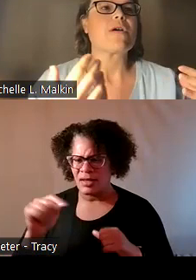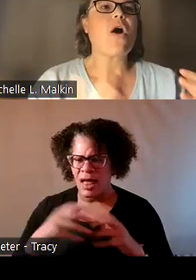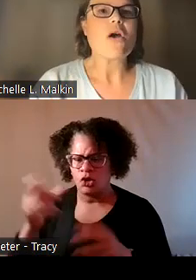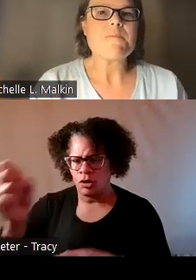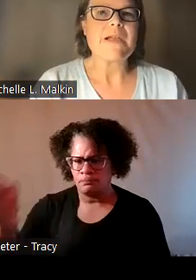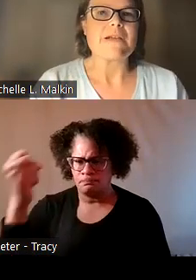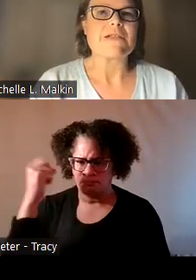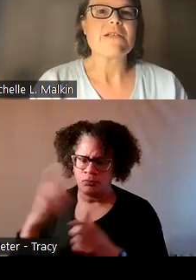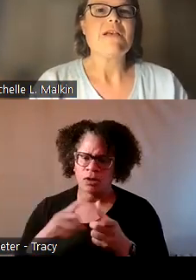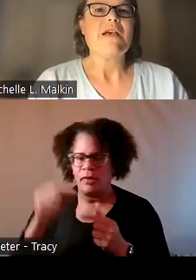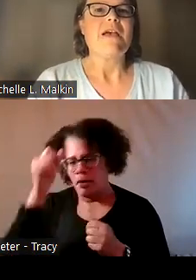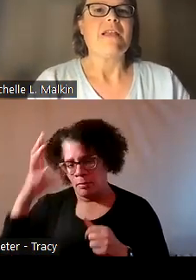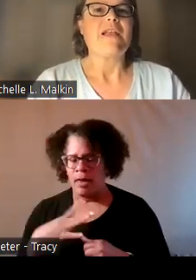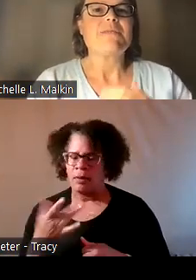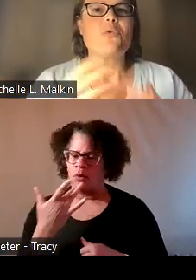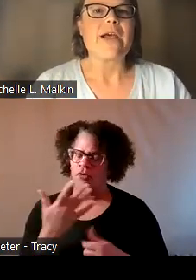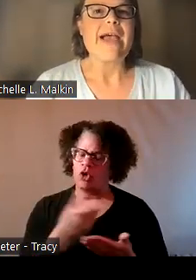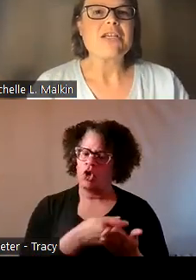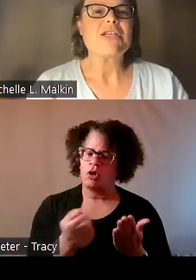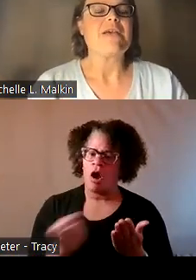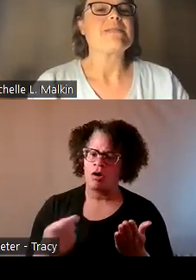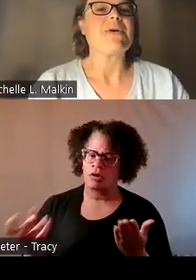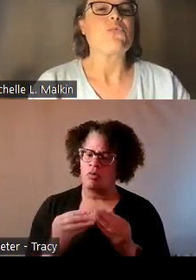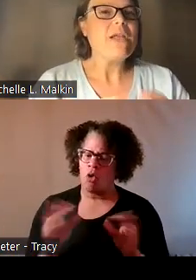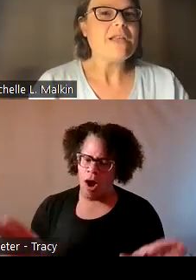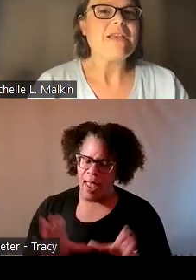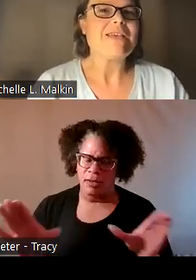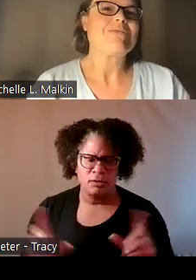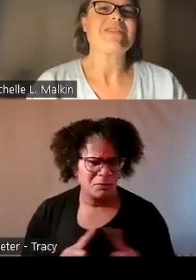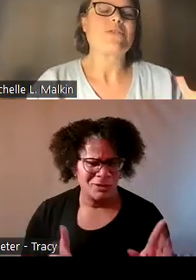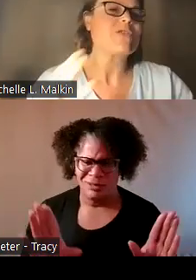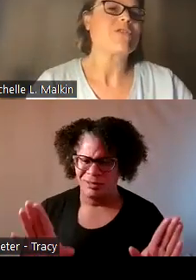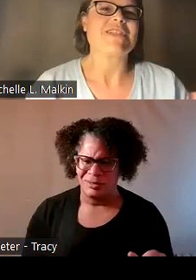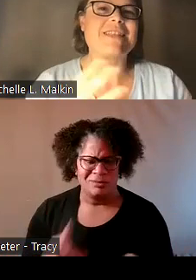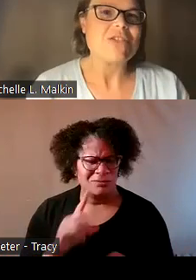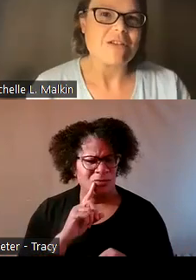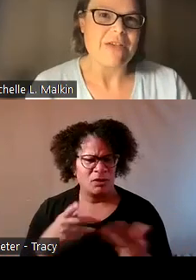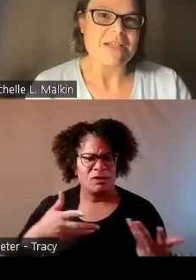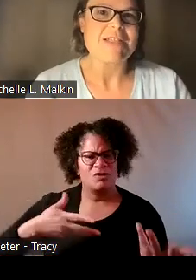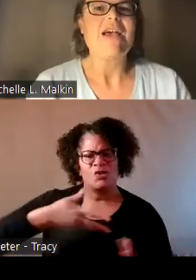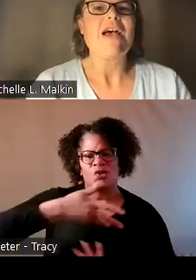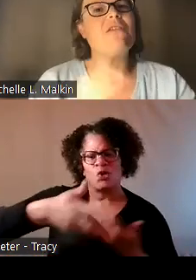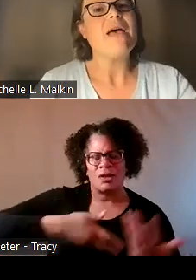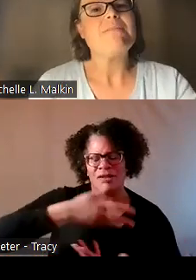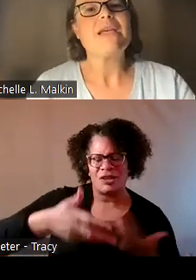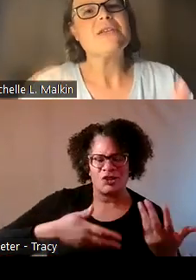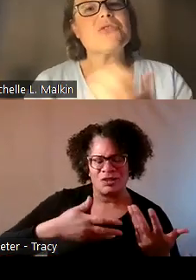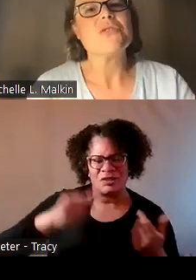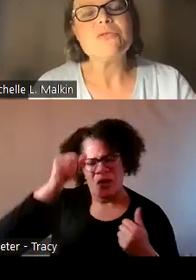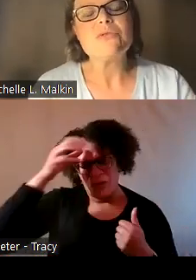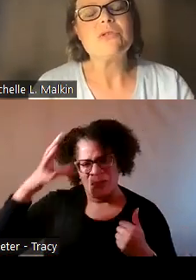were card players and liked more action games. But really, it was a socialization effect of men